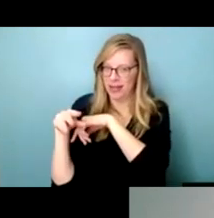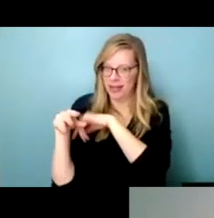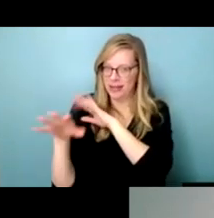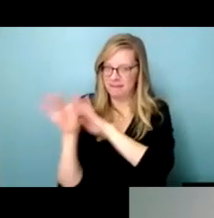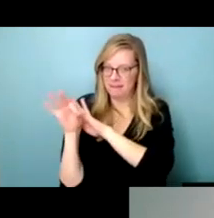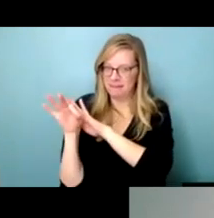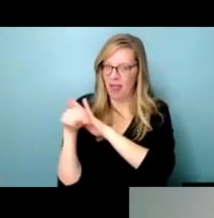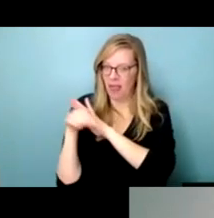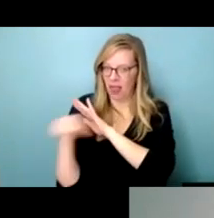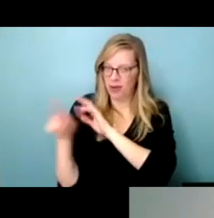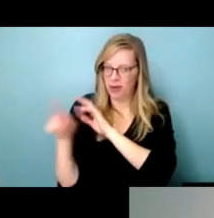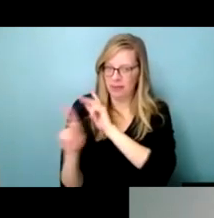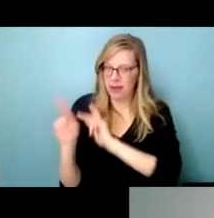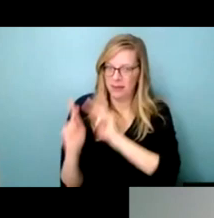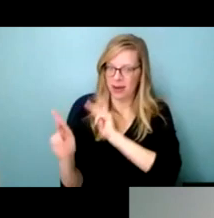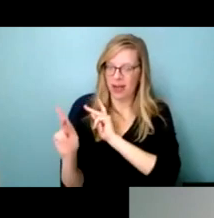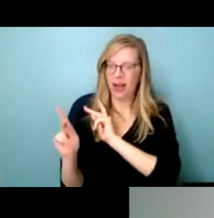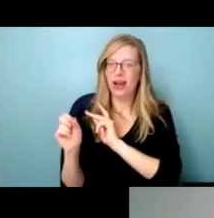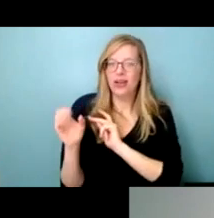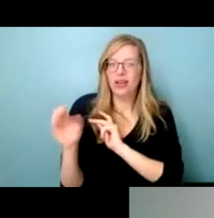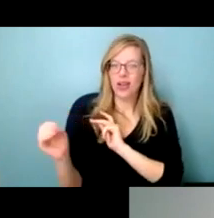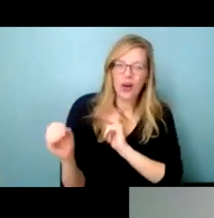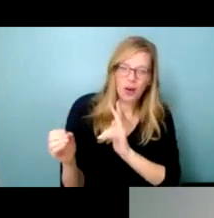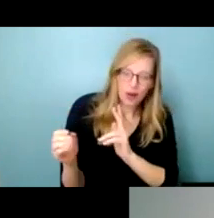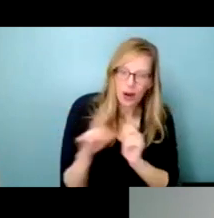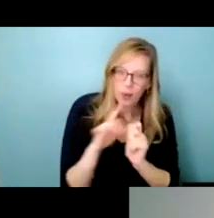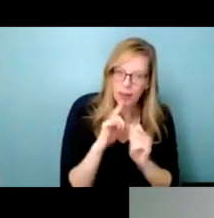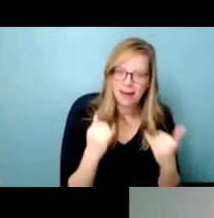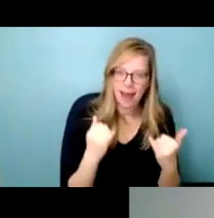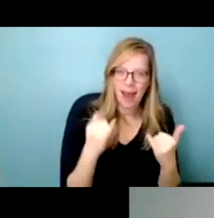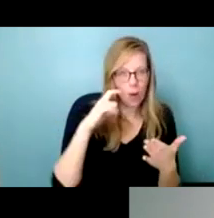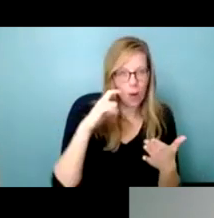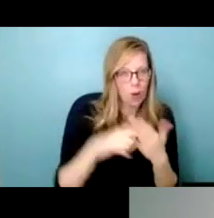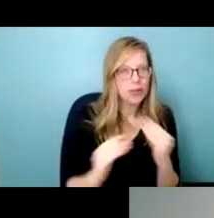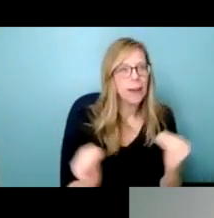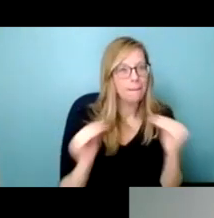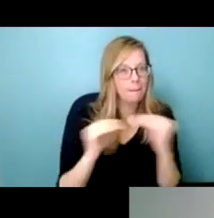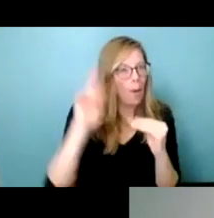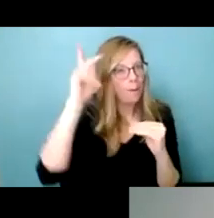politicization of how money is doled out in the environmental community.